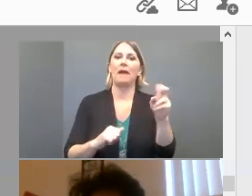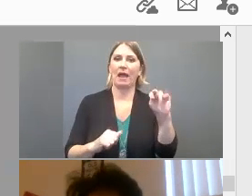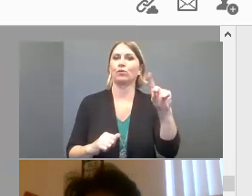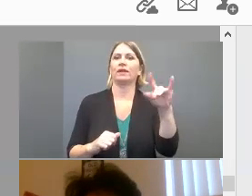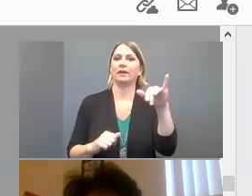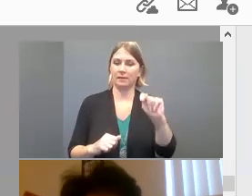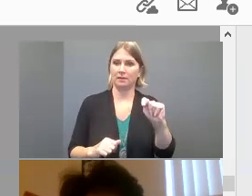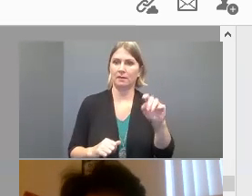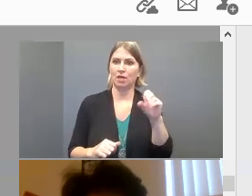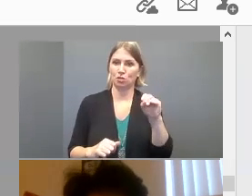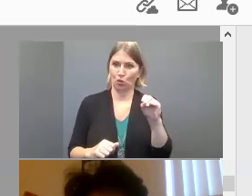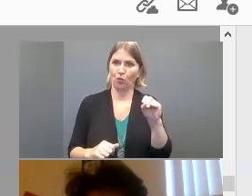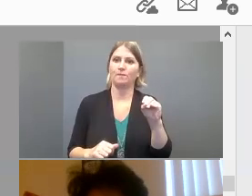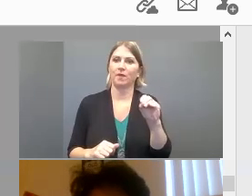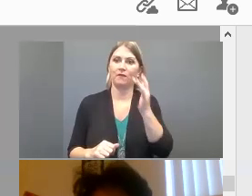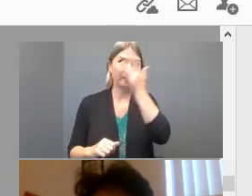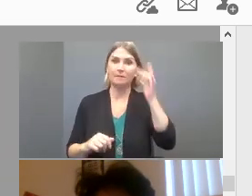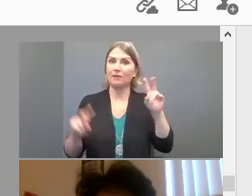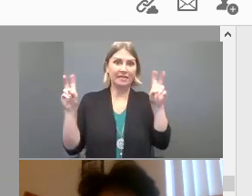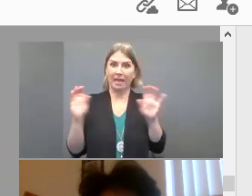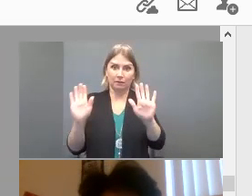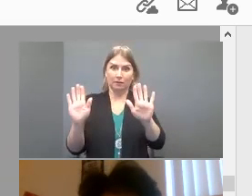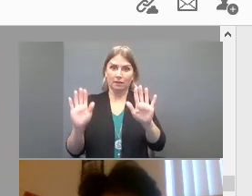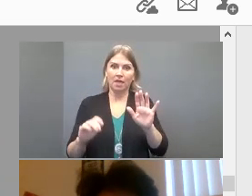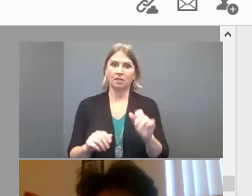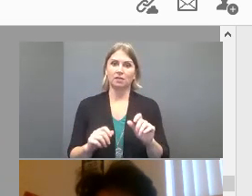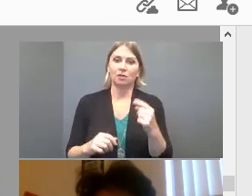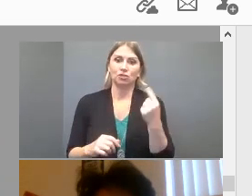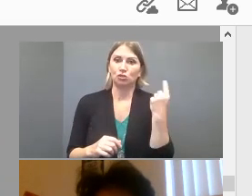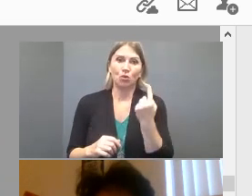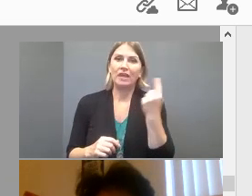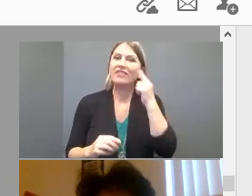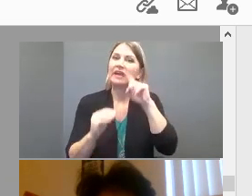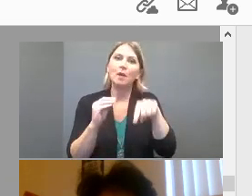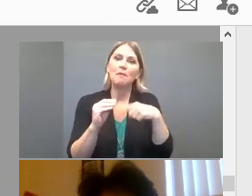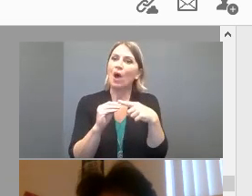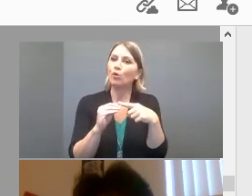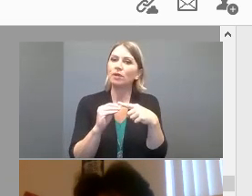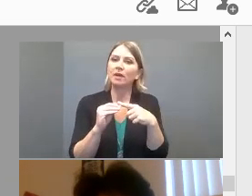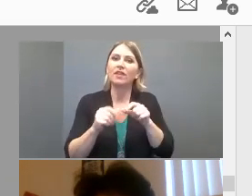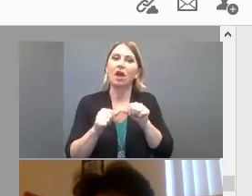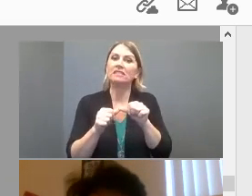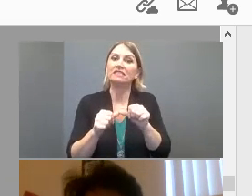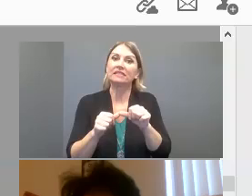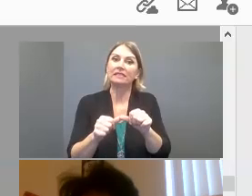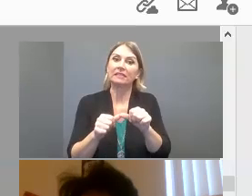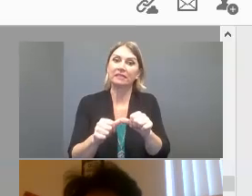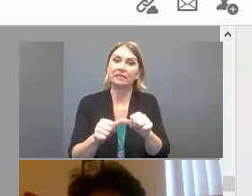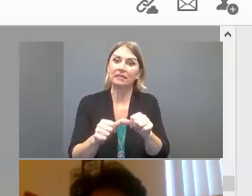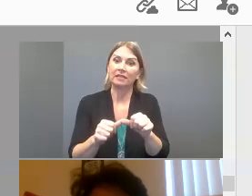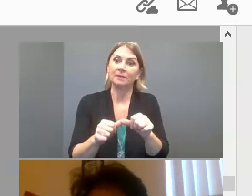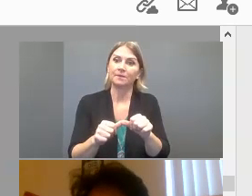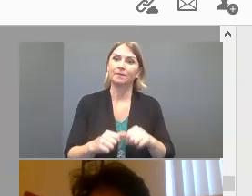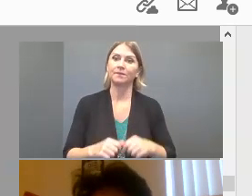Forget about the tighter bound. Forget about the tighter bound, Vasireddy. Just think about the constant that according to you is 1,